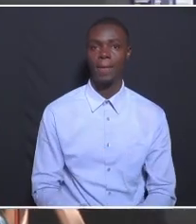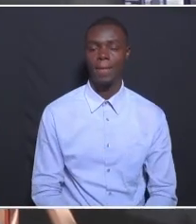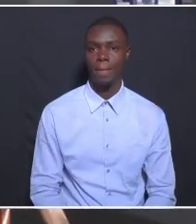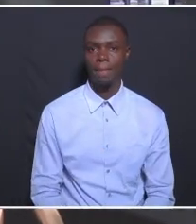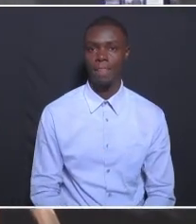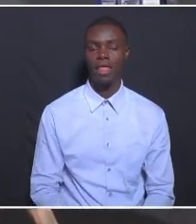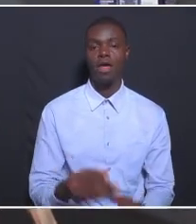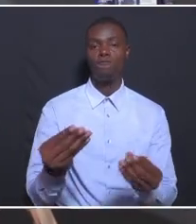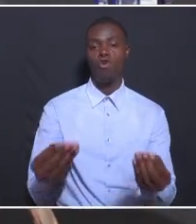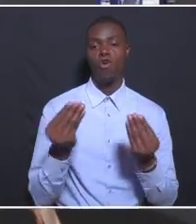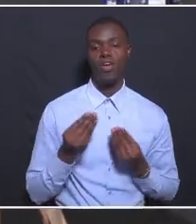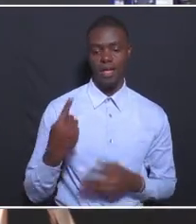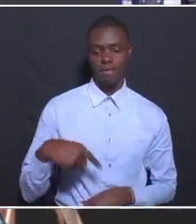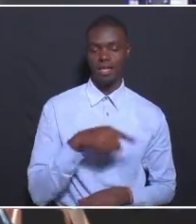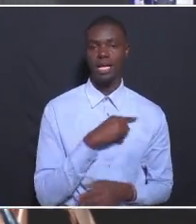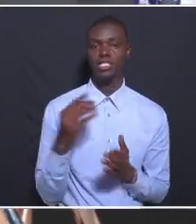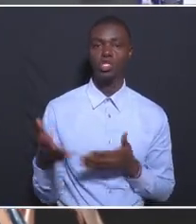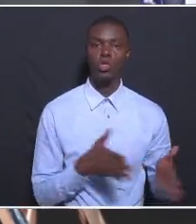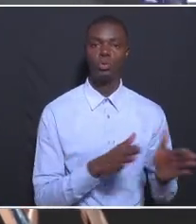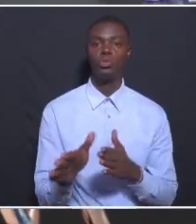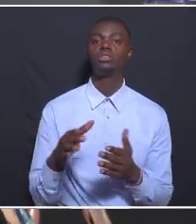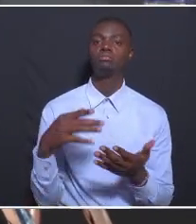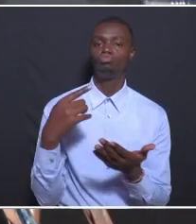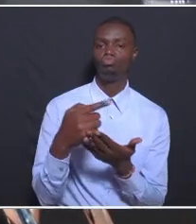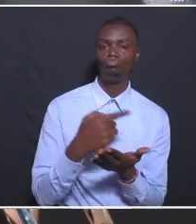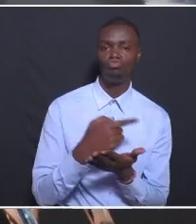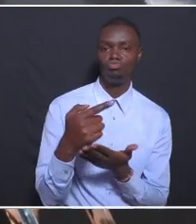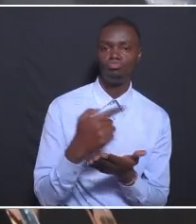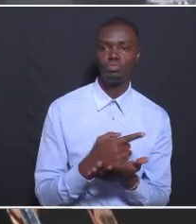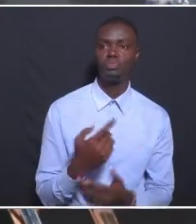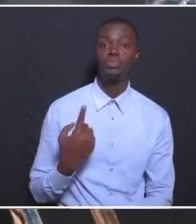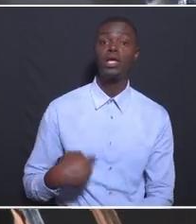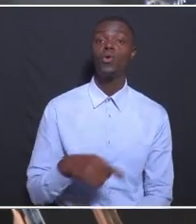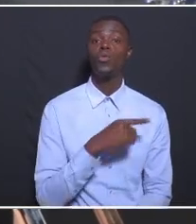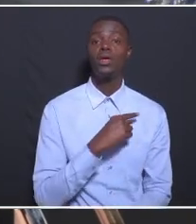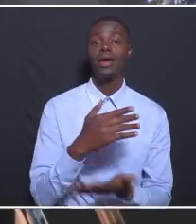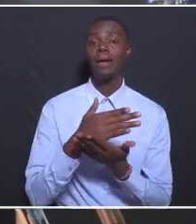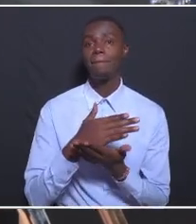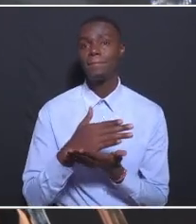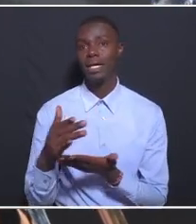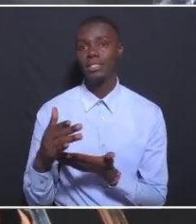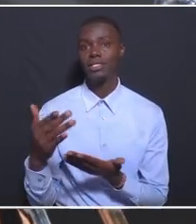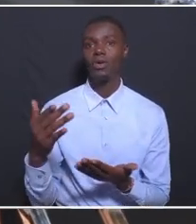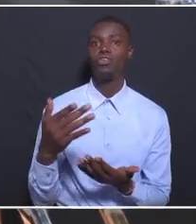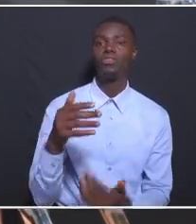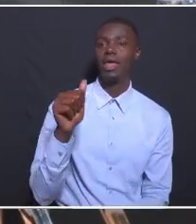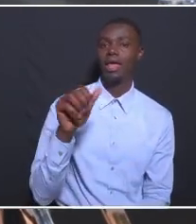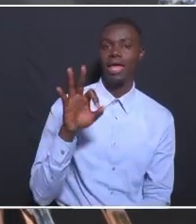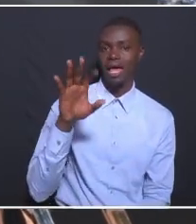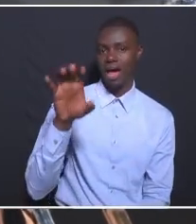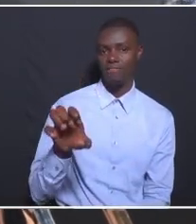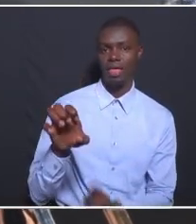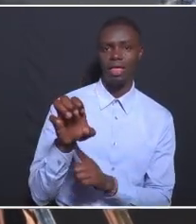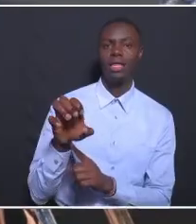for giving us this opportunity to talk. So we're actually part of AFEC. AFEC is